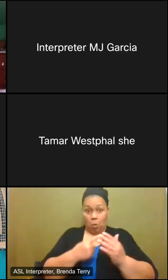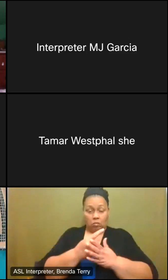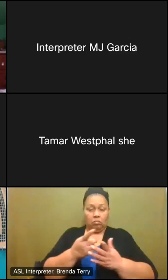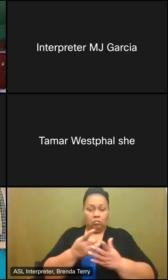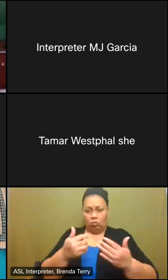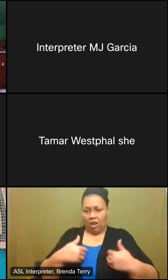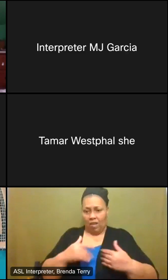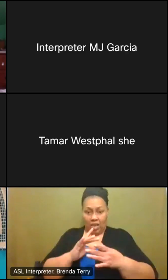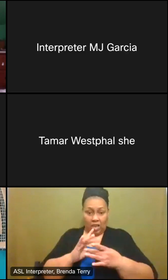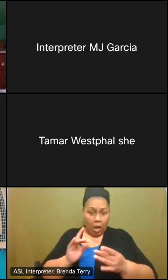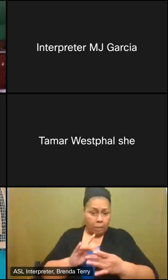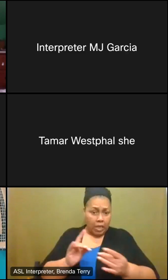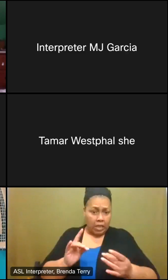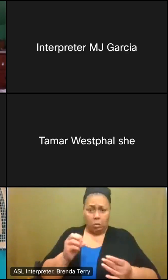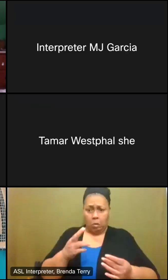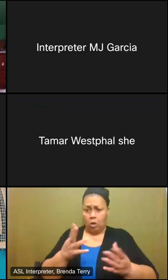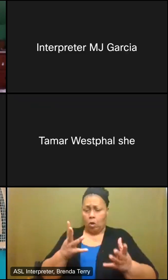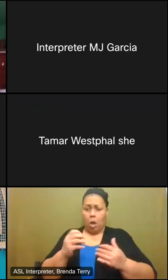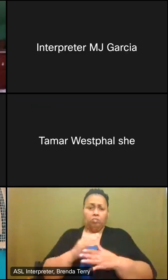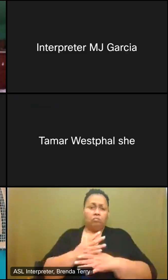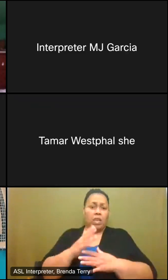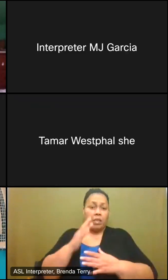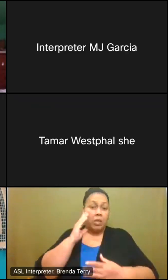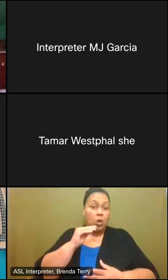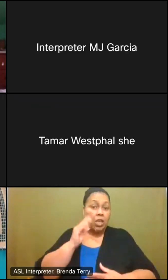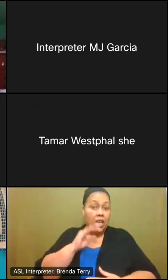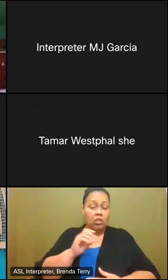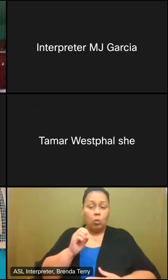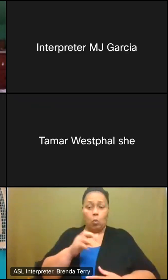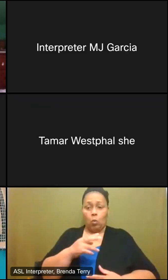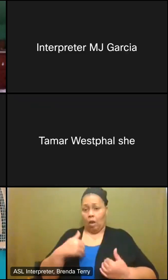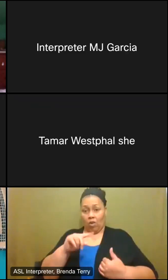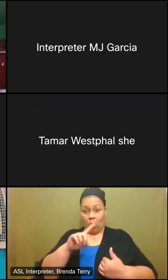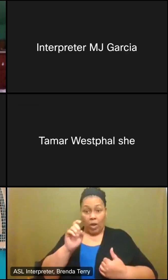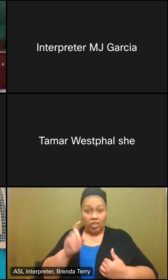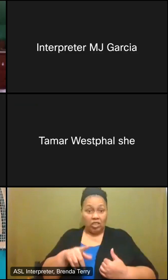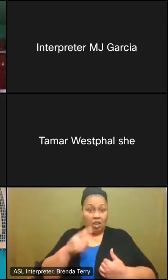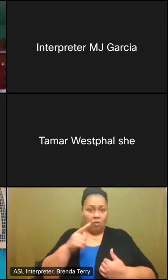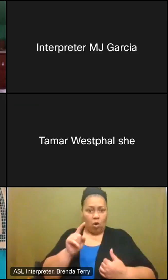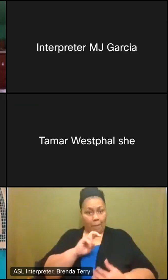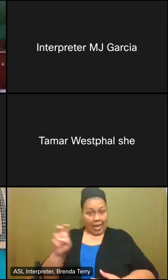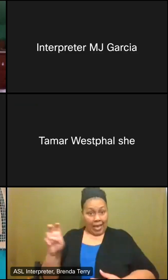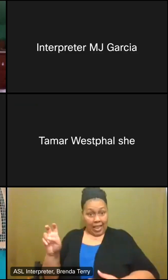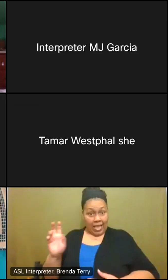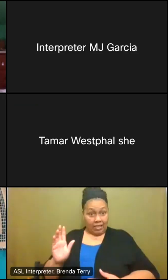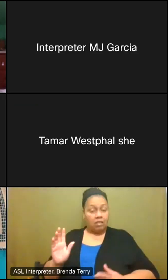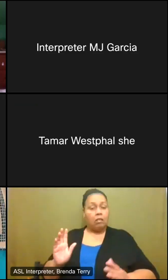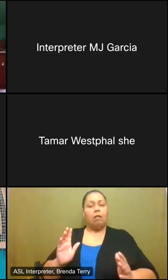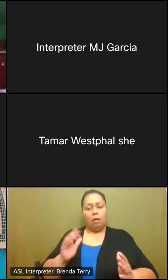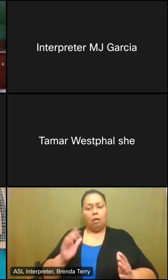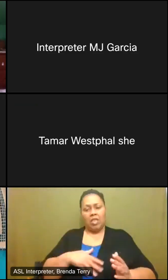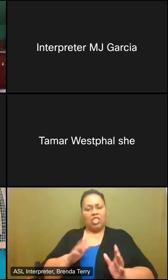have comments or you want to share an experience or you have a question for any of our panelists, please use the chat to